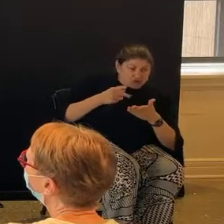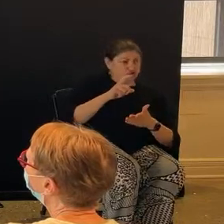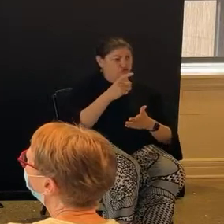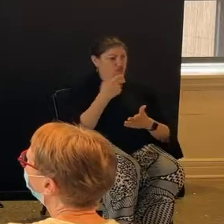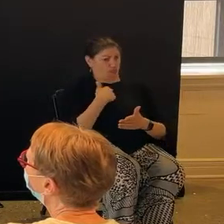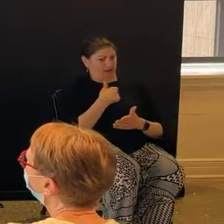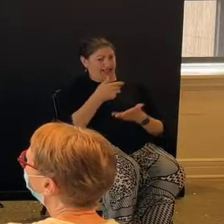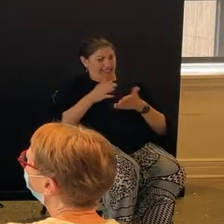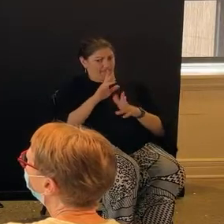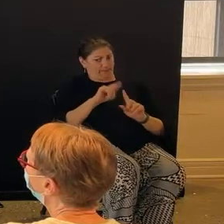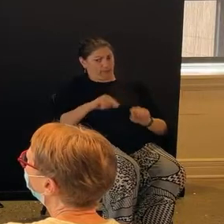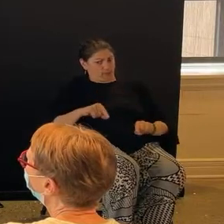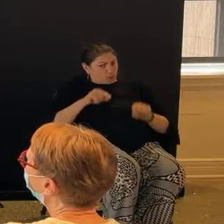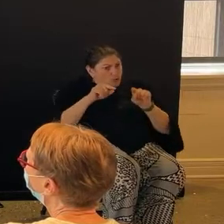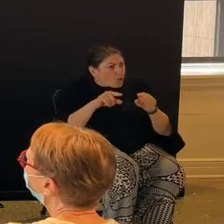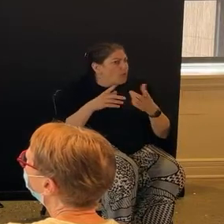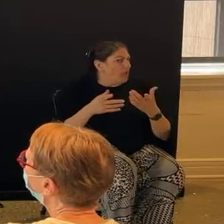on it?